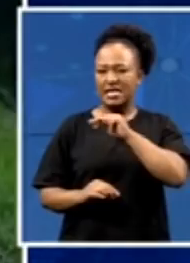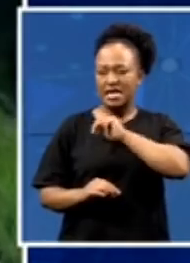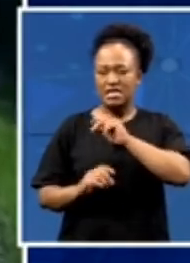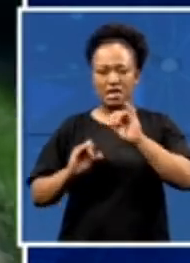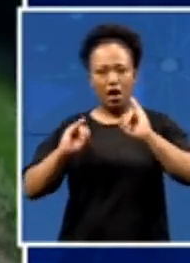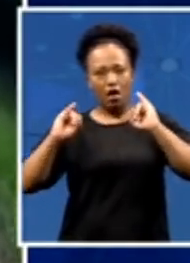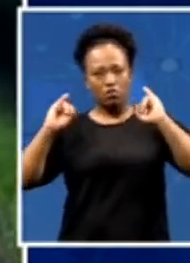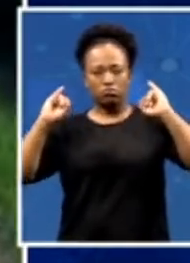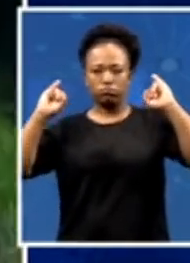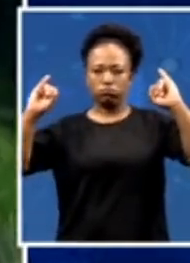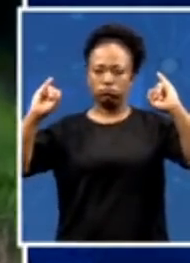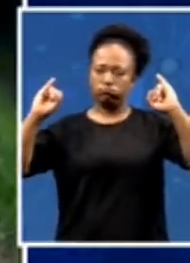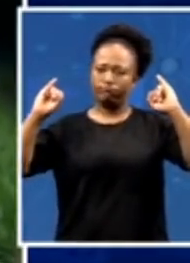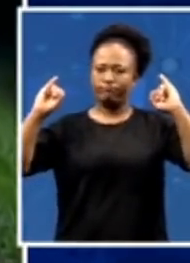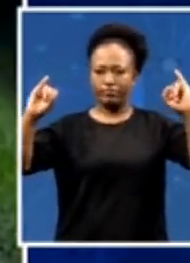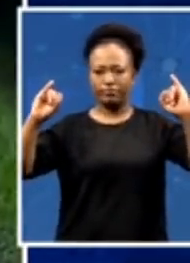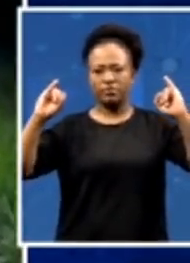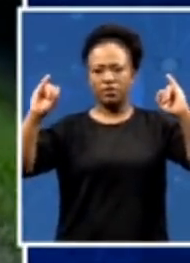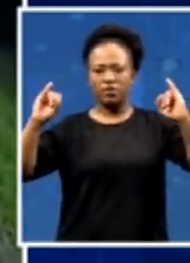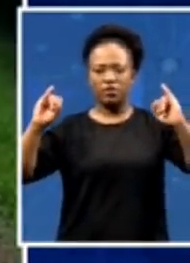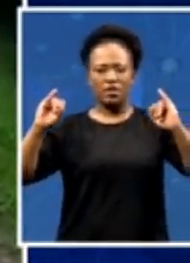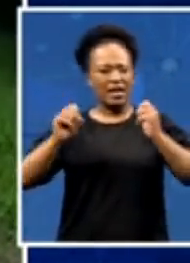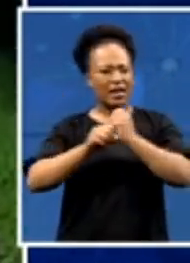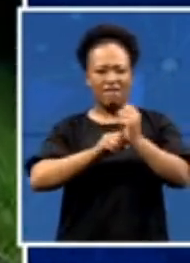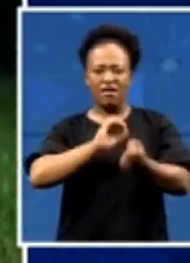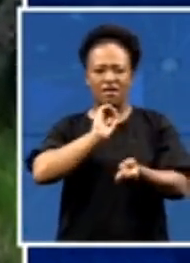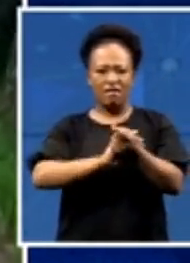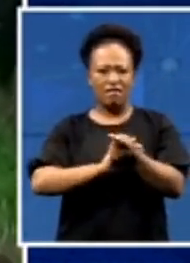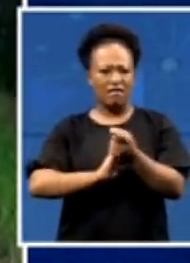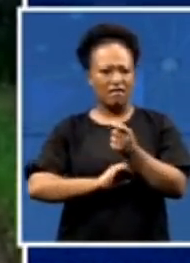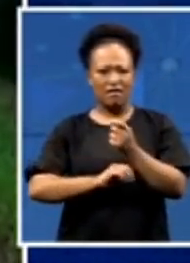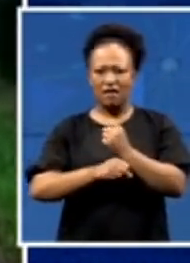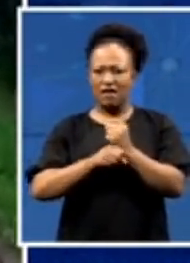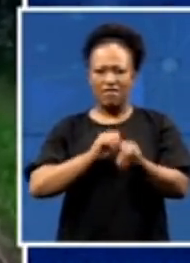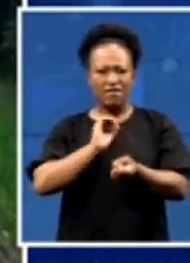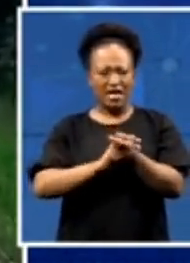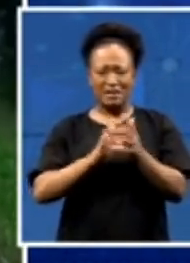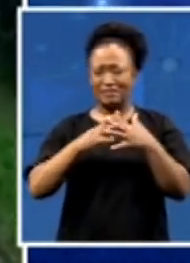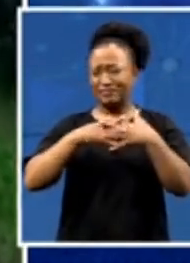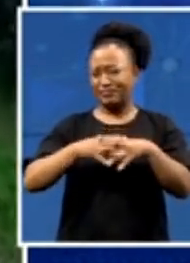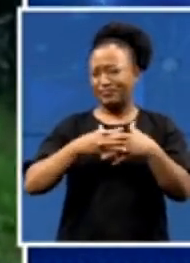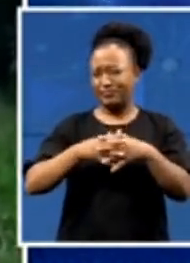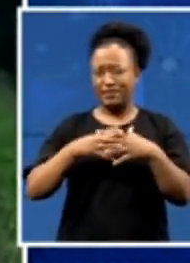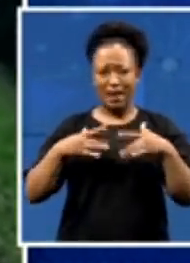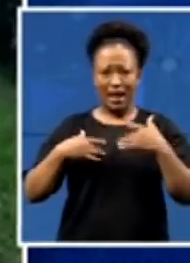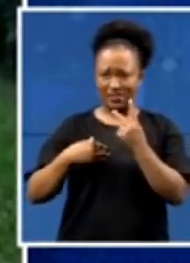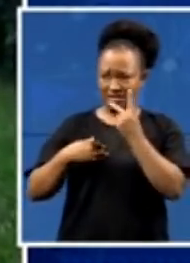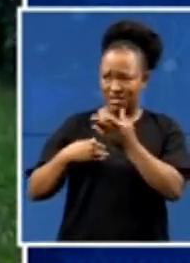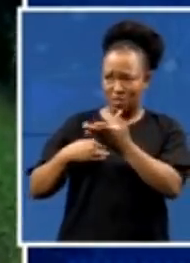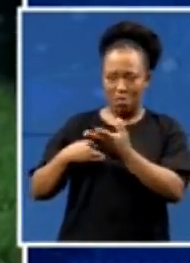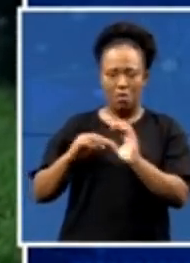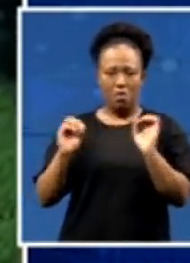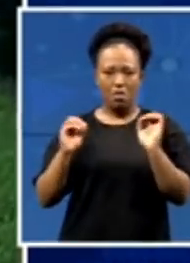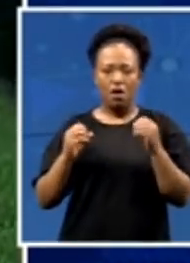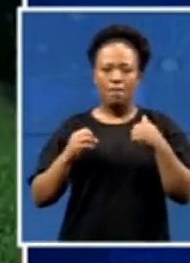recent years, I haven't seen such destruction in my life. Where I am, I'm even locked